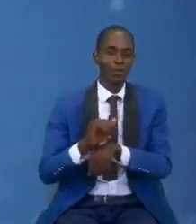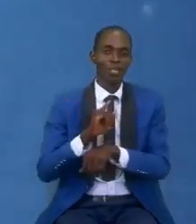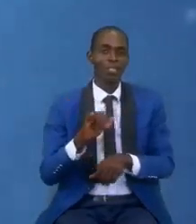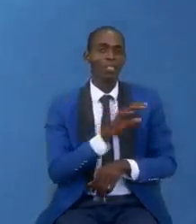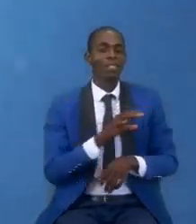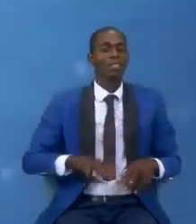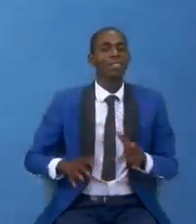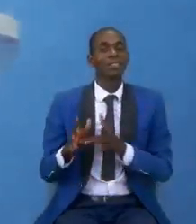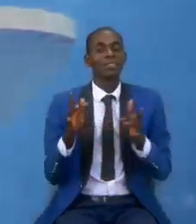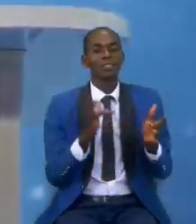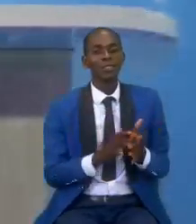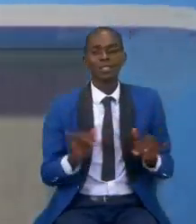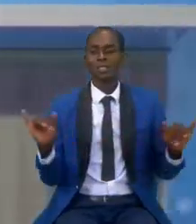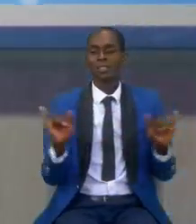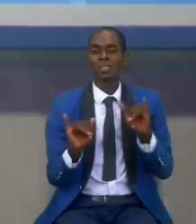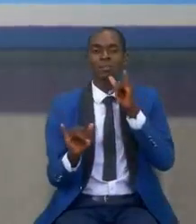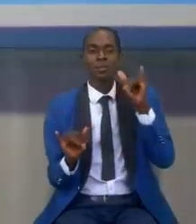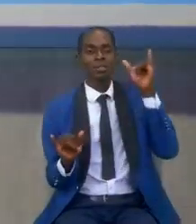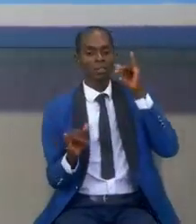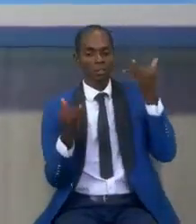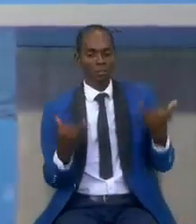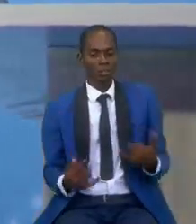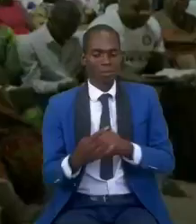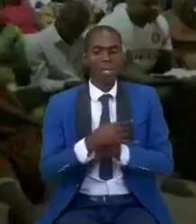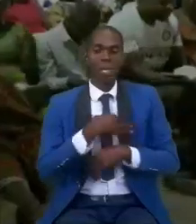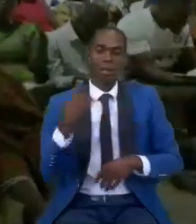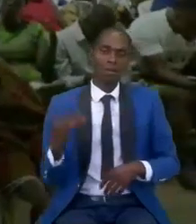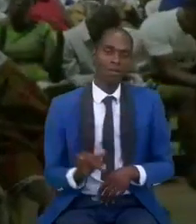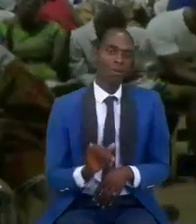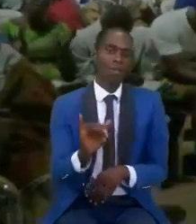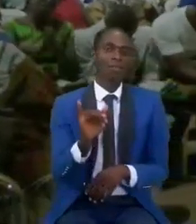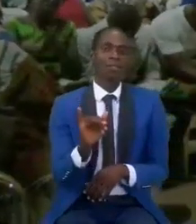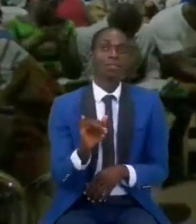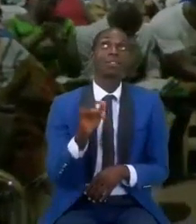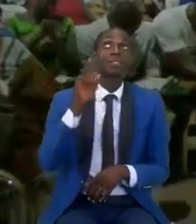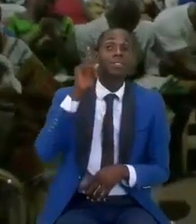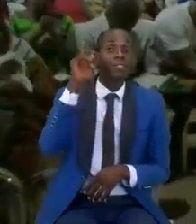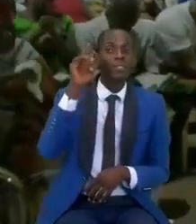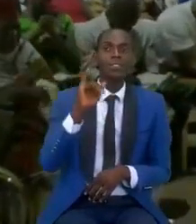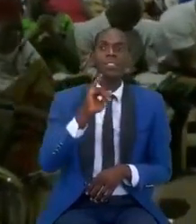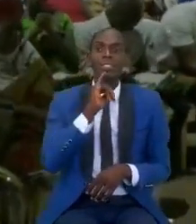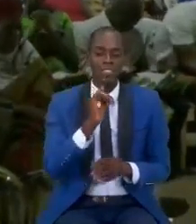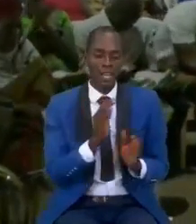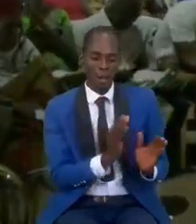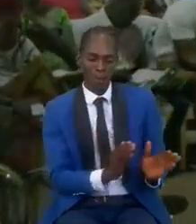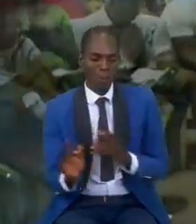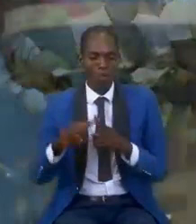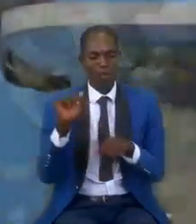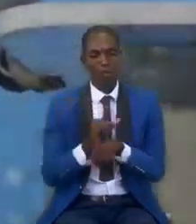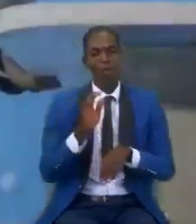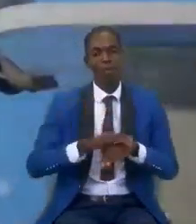forever, is about to walk on your body. About to walk on those